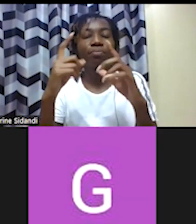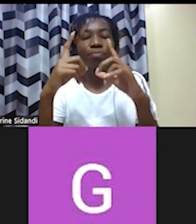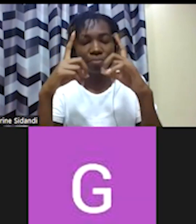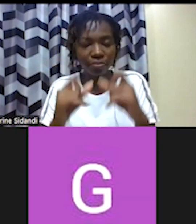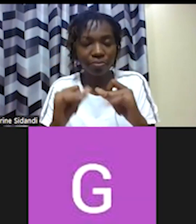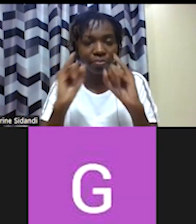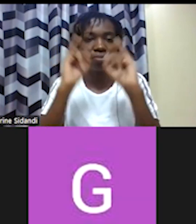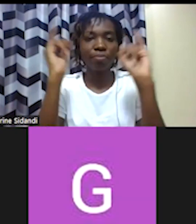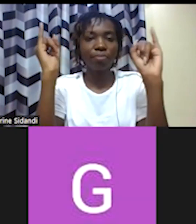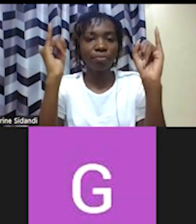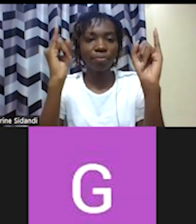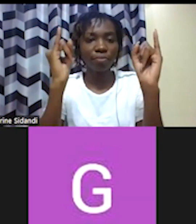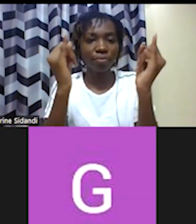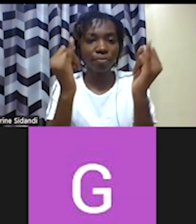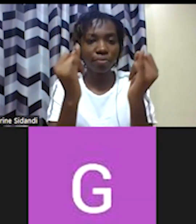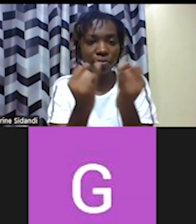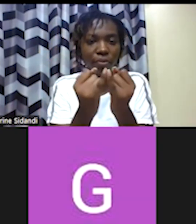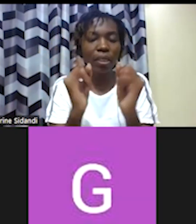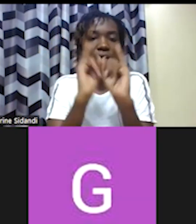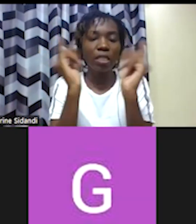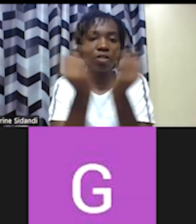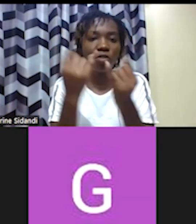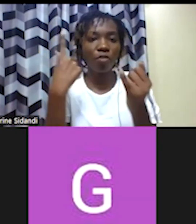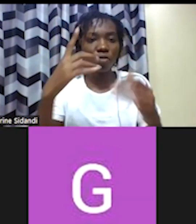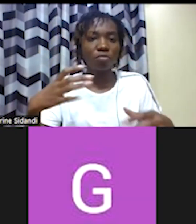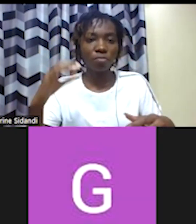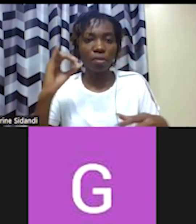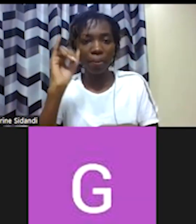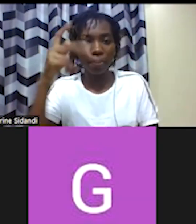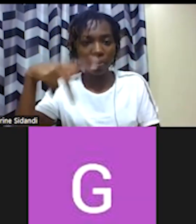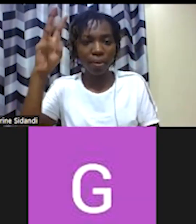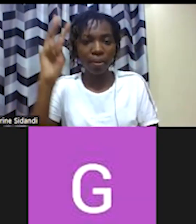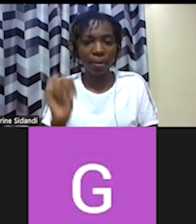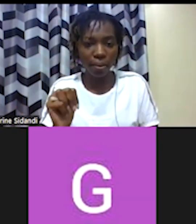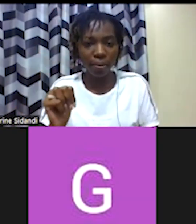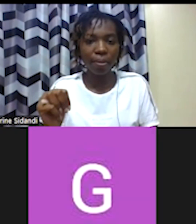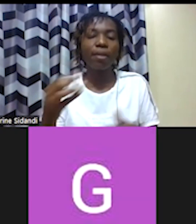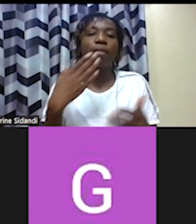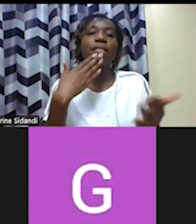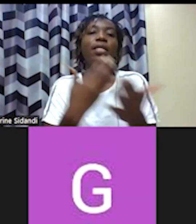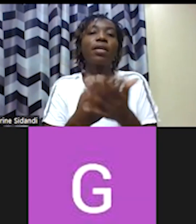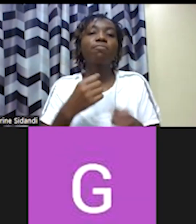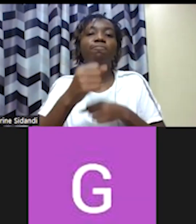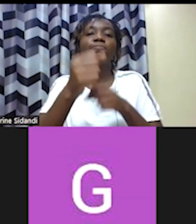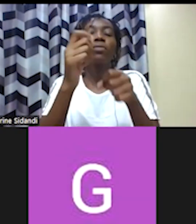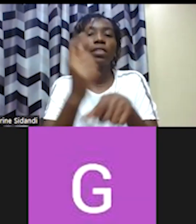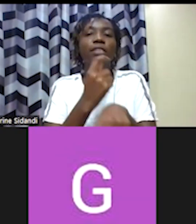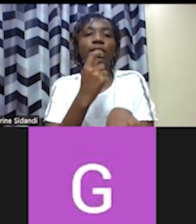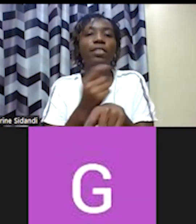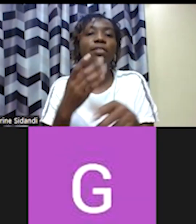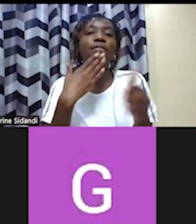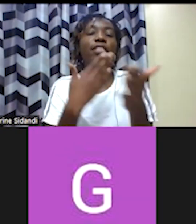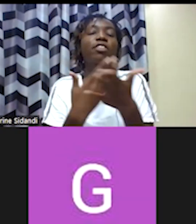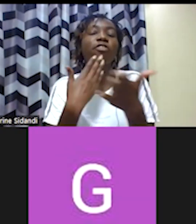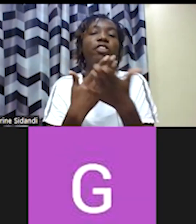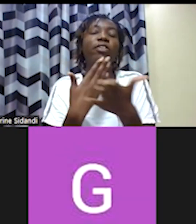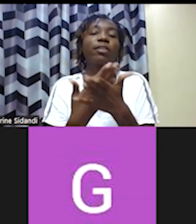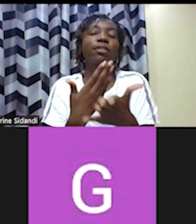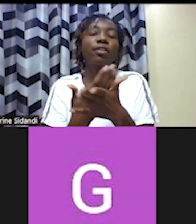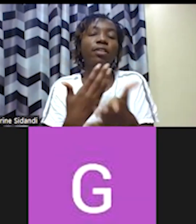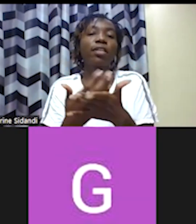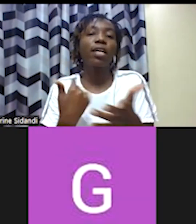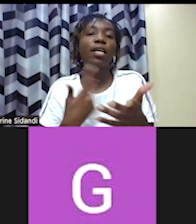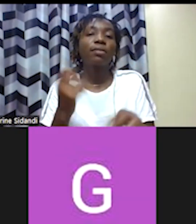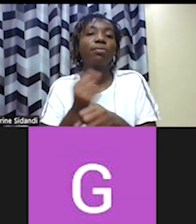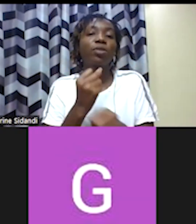you, Institute of Pension Management. Thank you, Panessa Training Institute. Thank you, thank you, thank you. We cannot